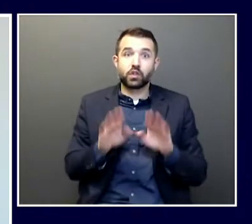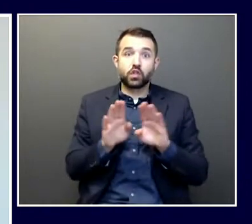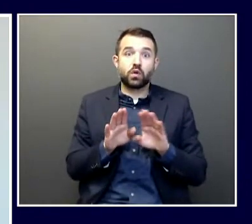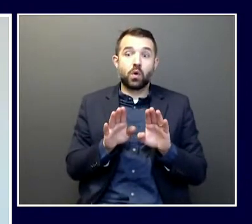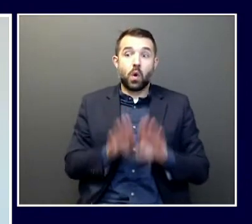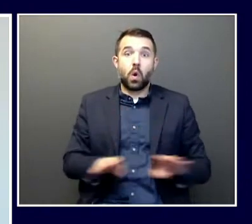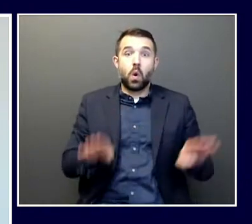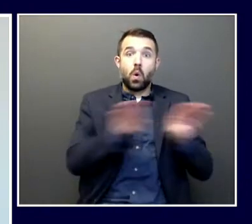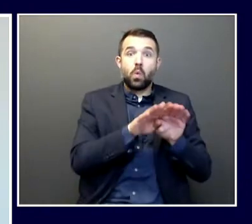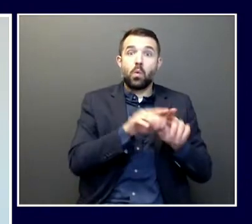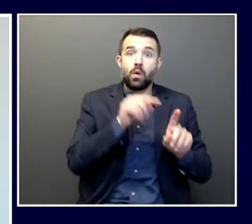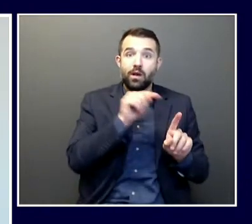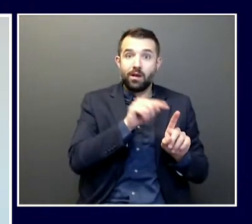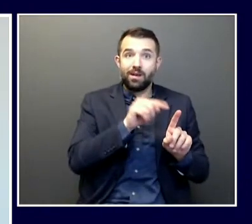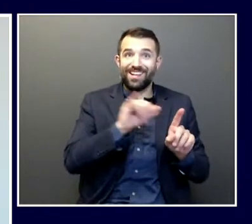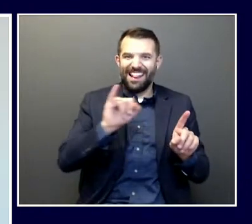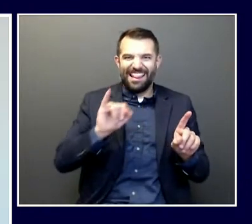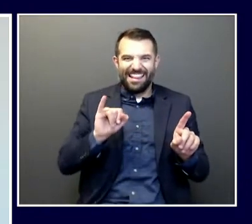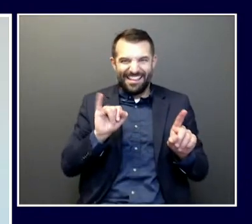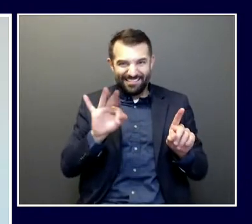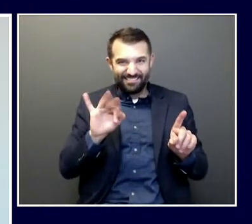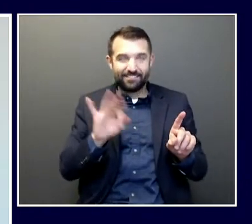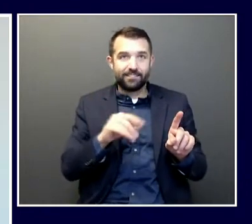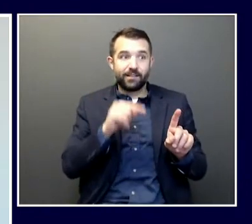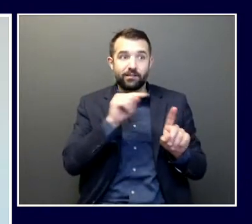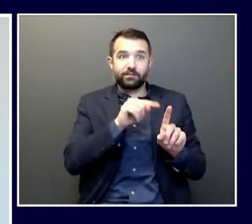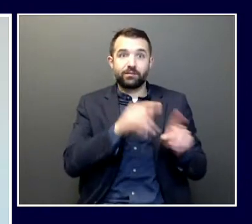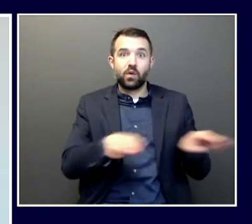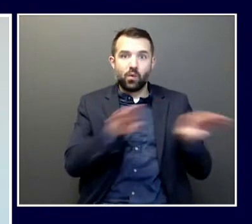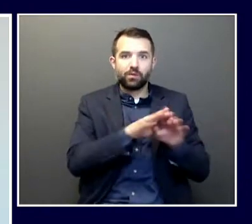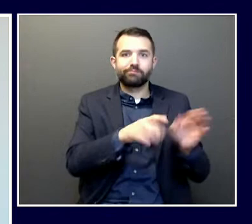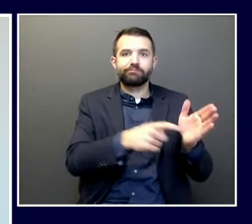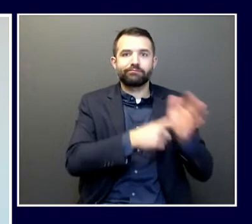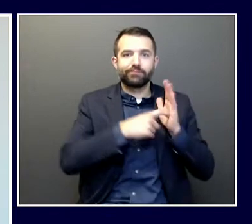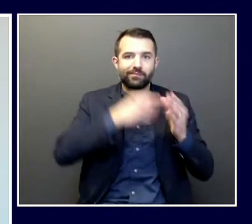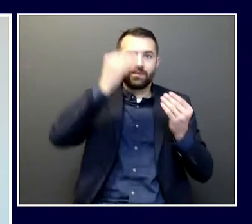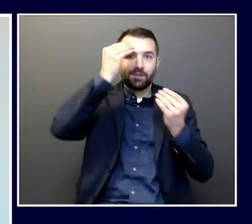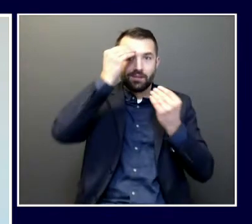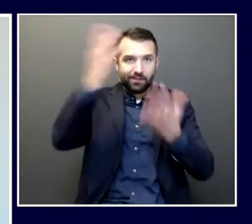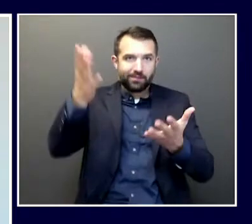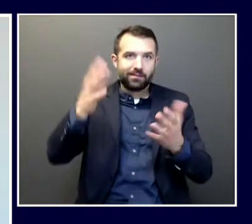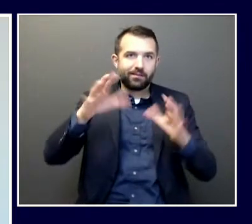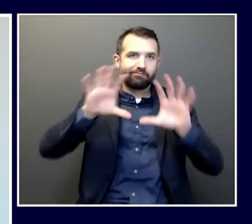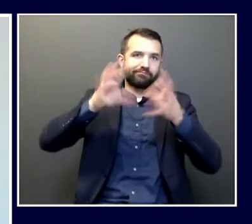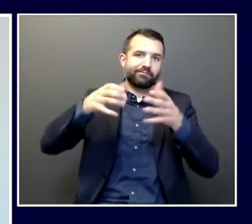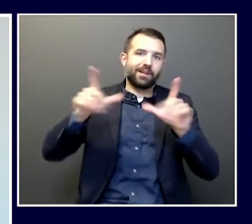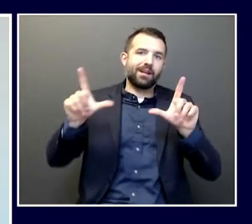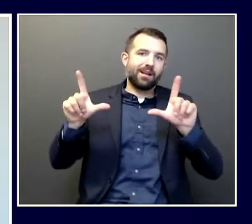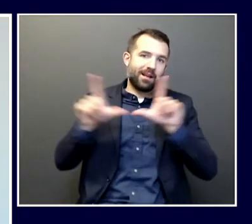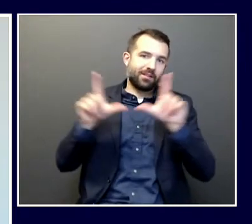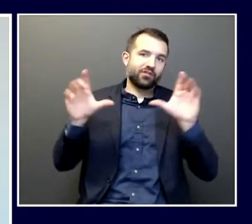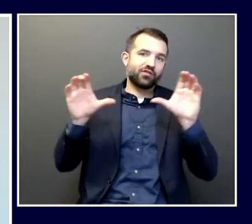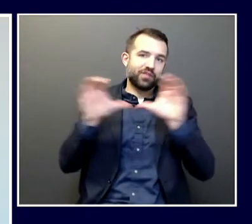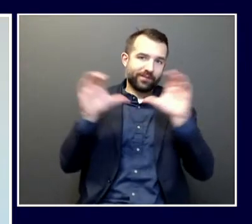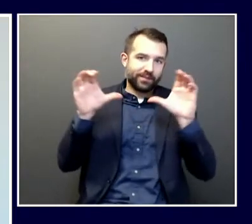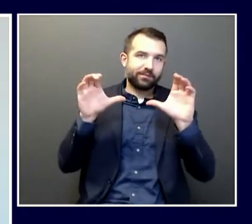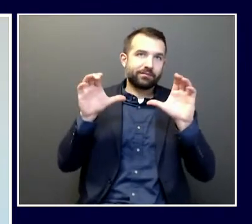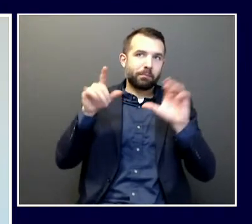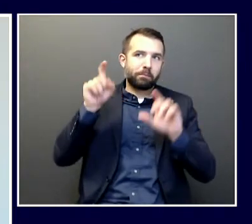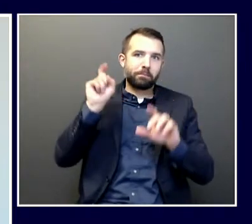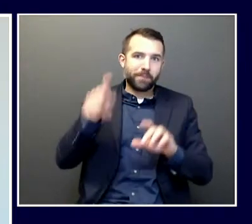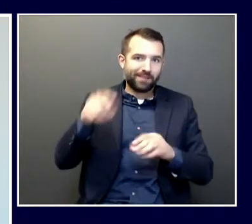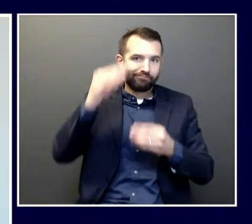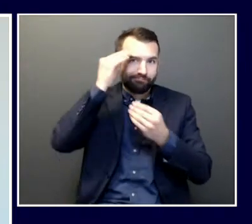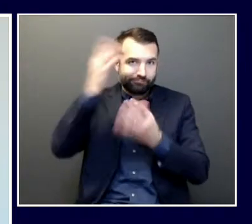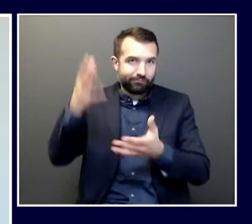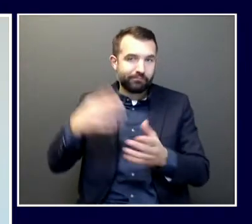is closing that they notify our Division of Licensing and Certification with a plan for orderly transfer of those residents to make sure